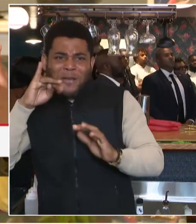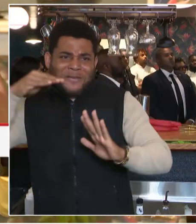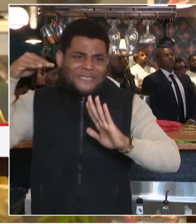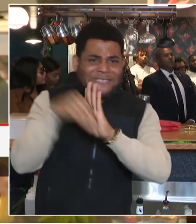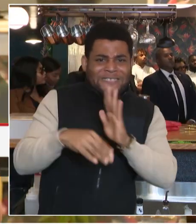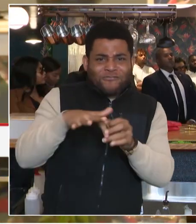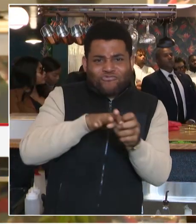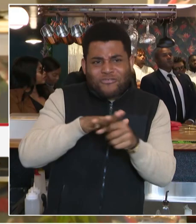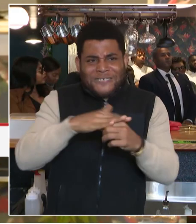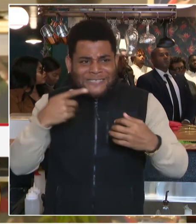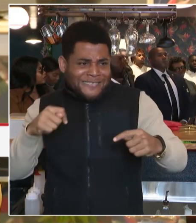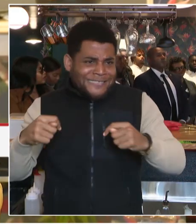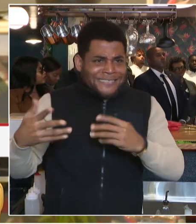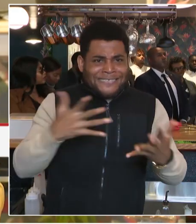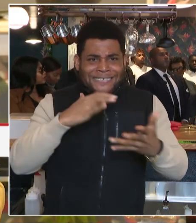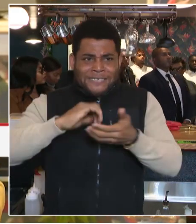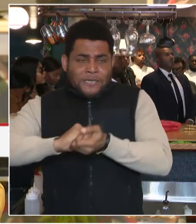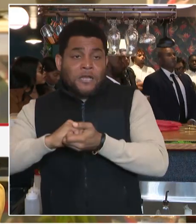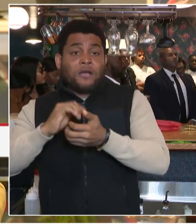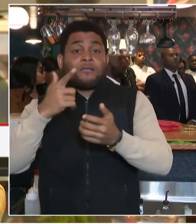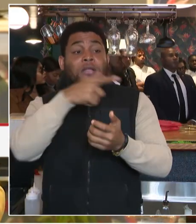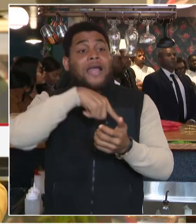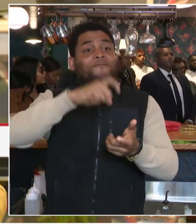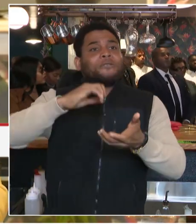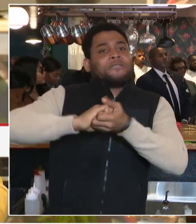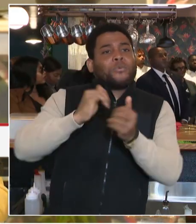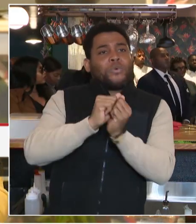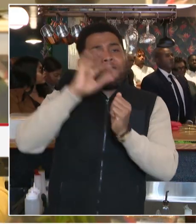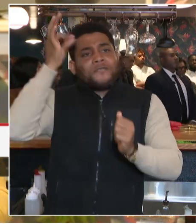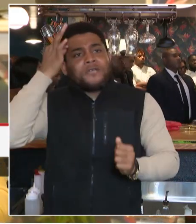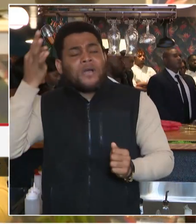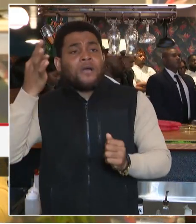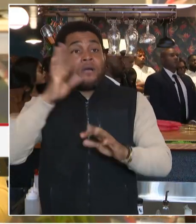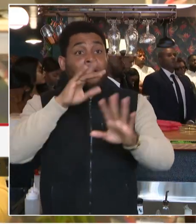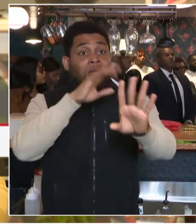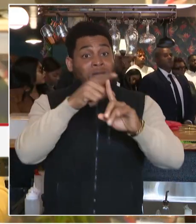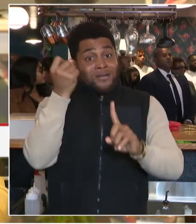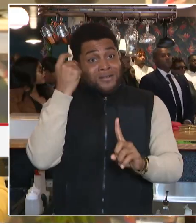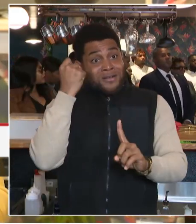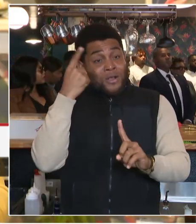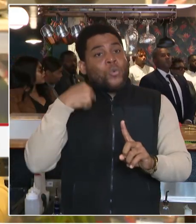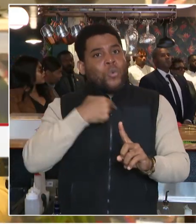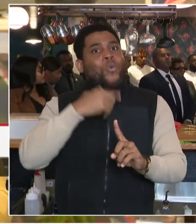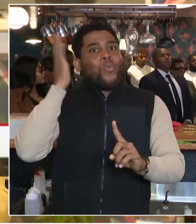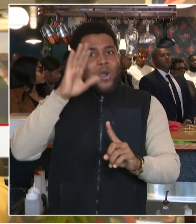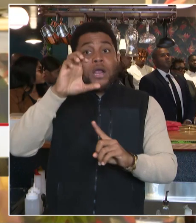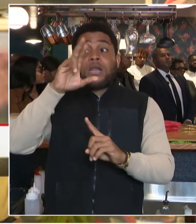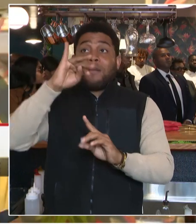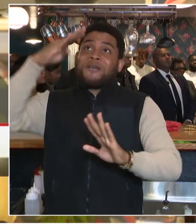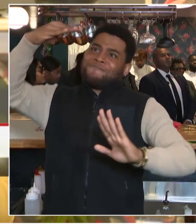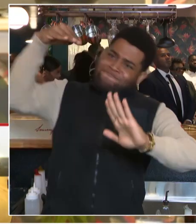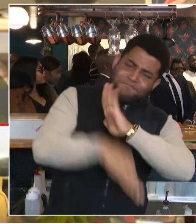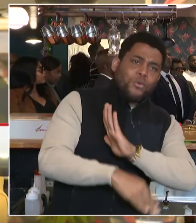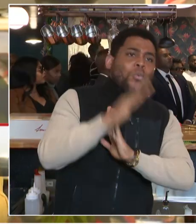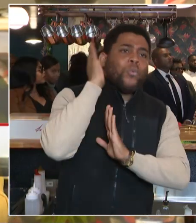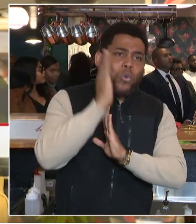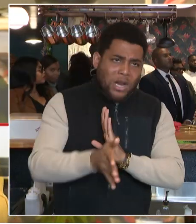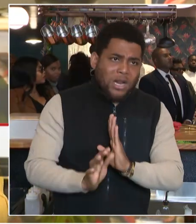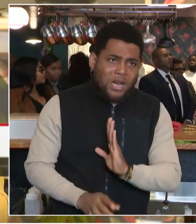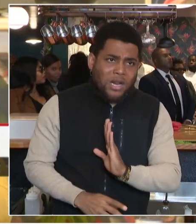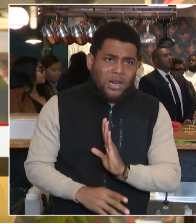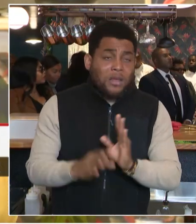it with partnerships with the feds, and we will drive it down. And what is an important component in it is the